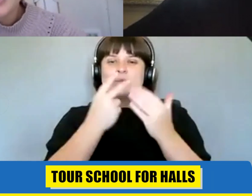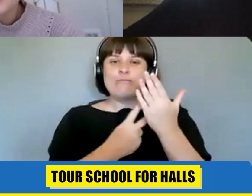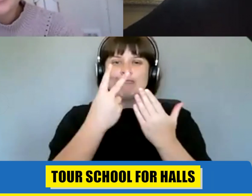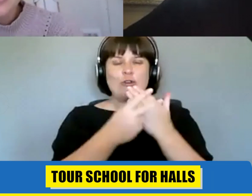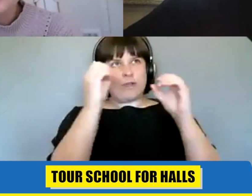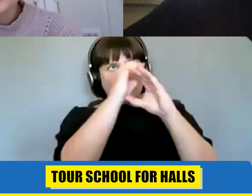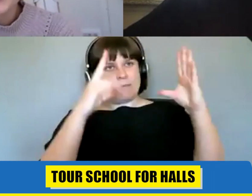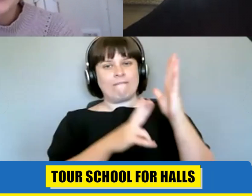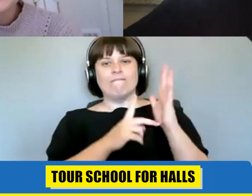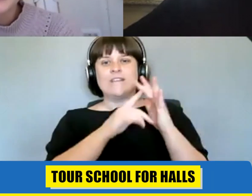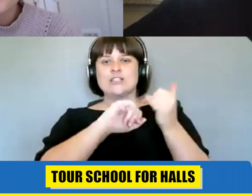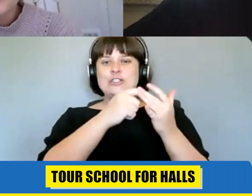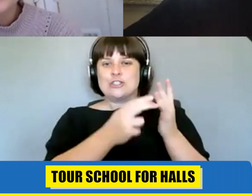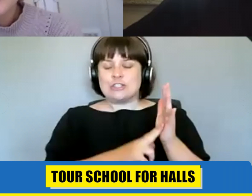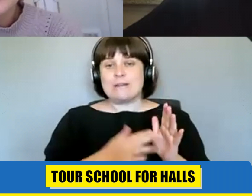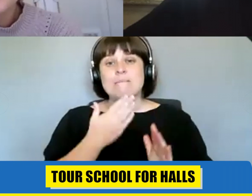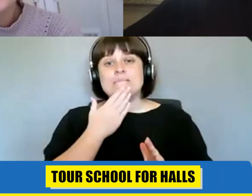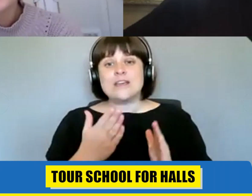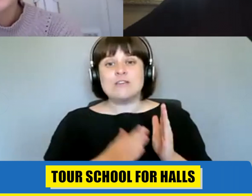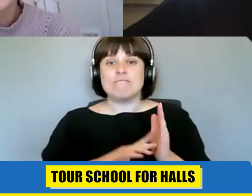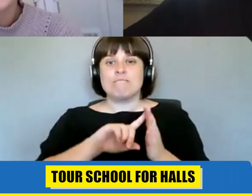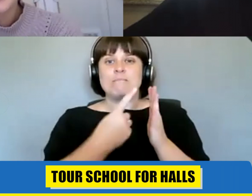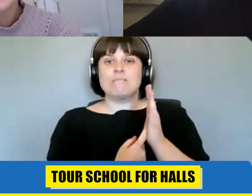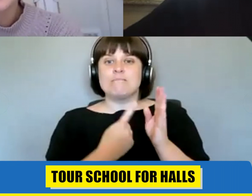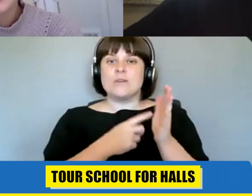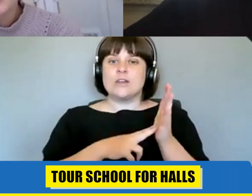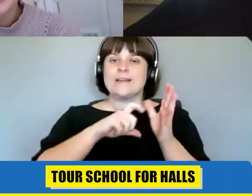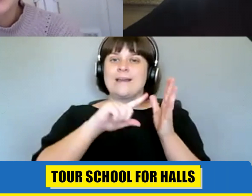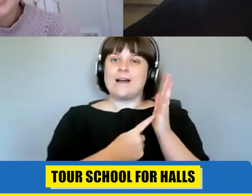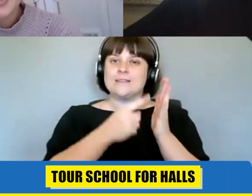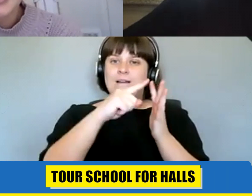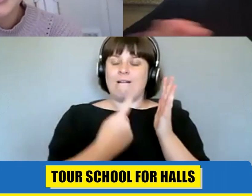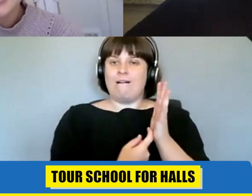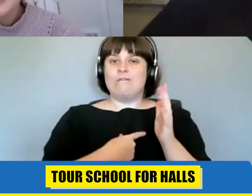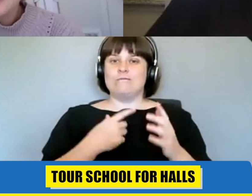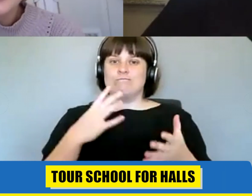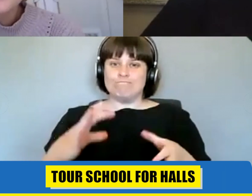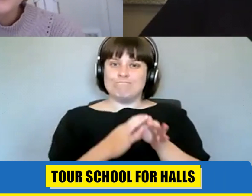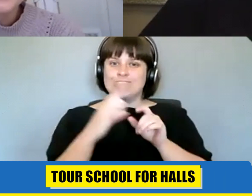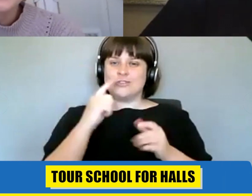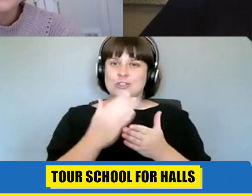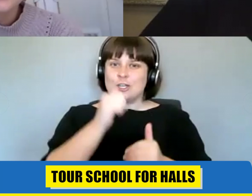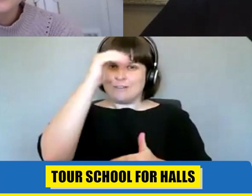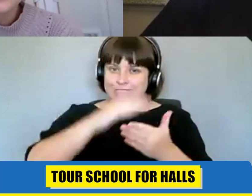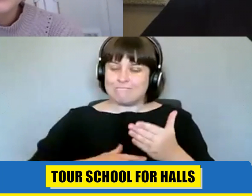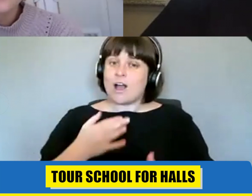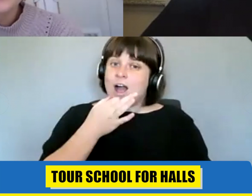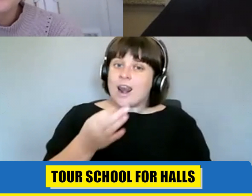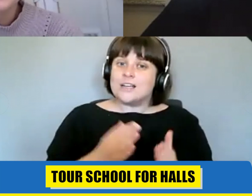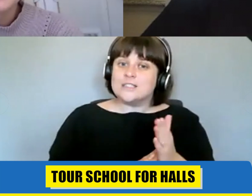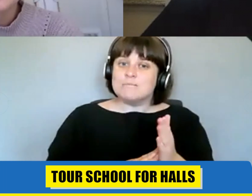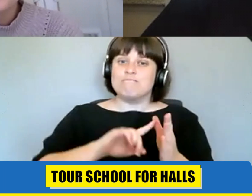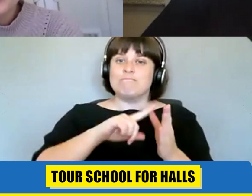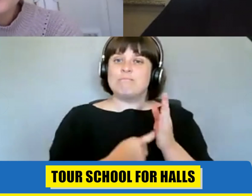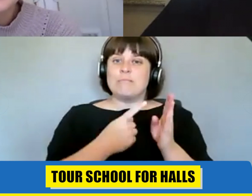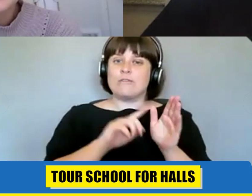and I'm really thankful to our speaker, Merryn for joining us today to share her expertise. I'll ask Merryn to introduce herself in a bit more